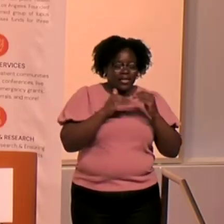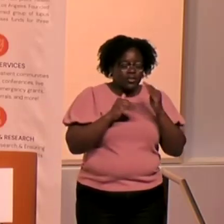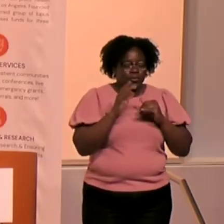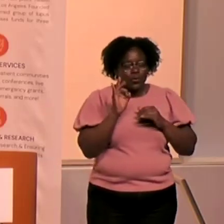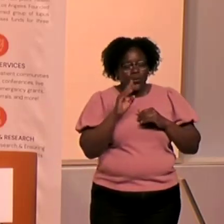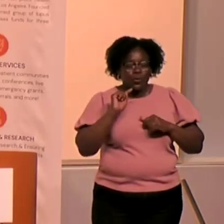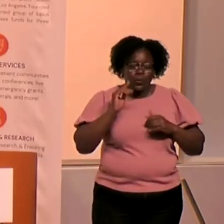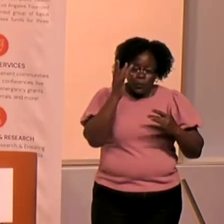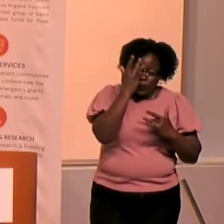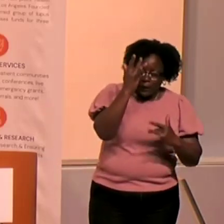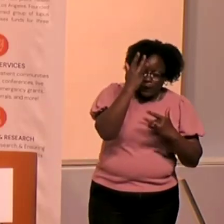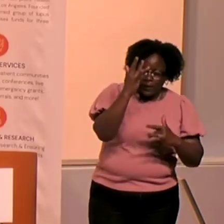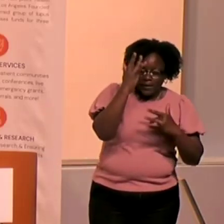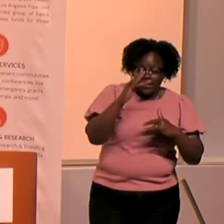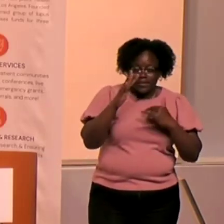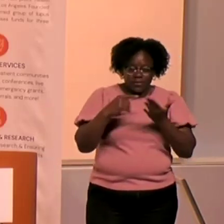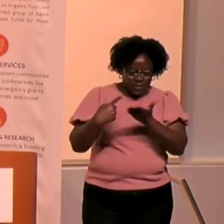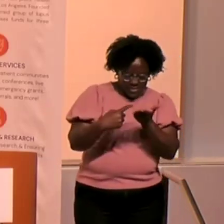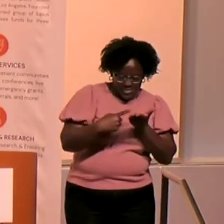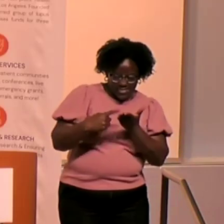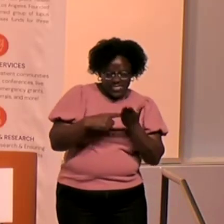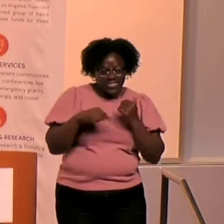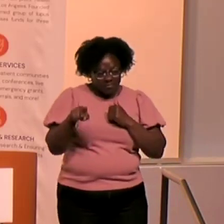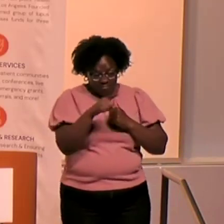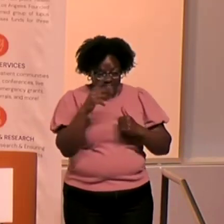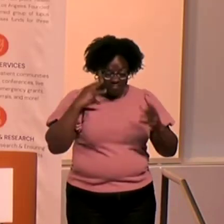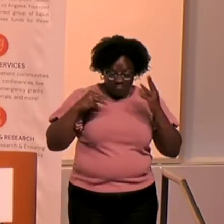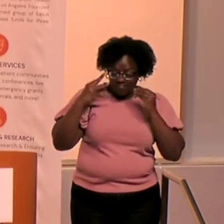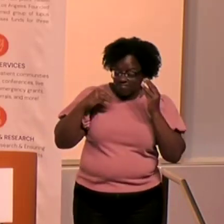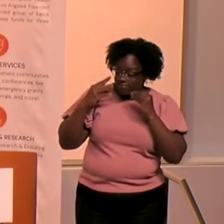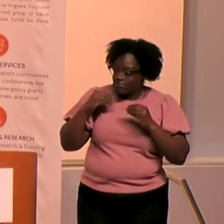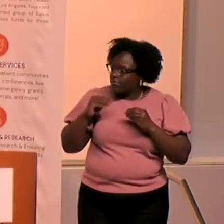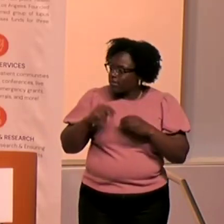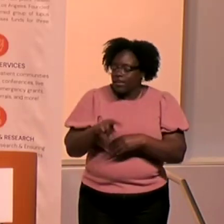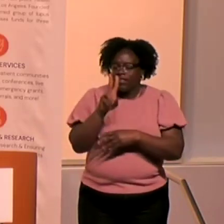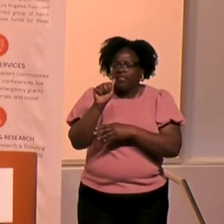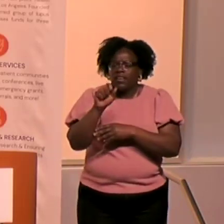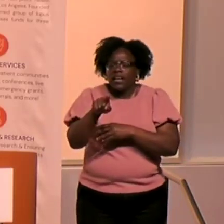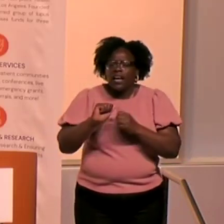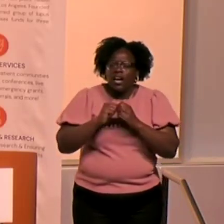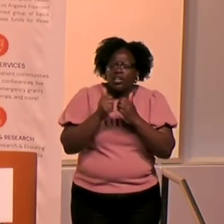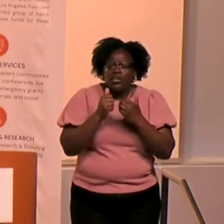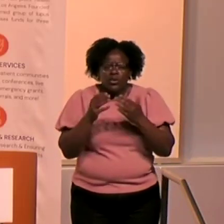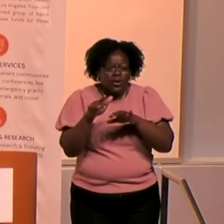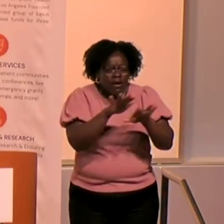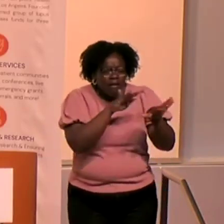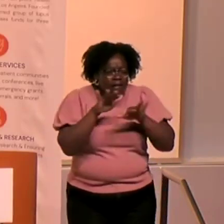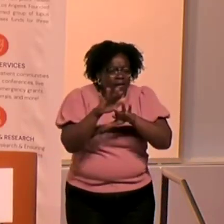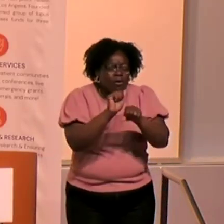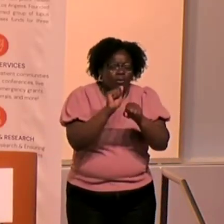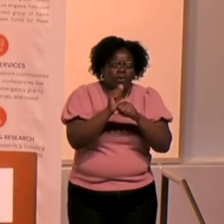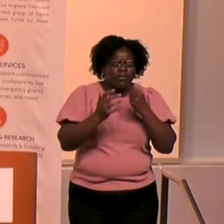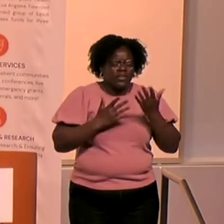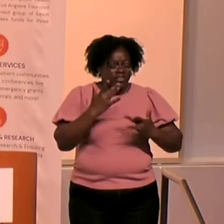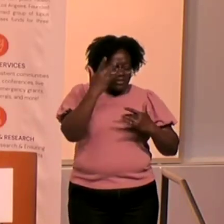I'm sure we can all touch on that. But Vanya, how do you manage work when you're not feeling well? How do you know